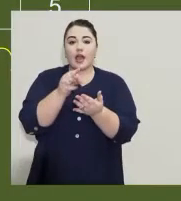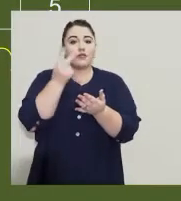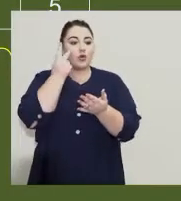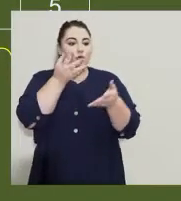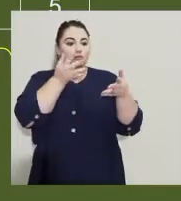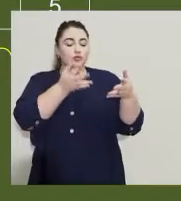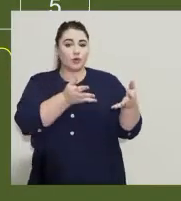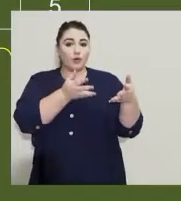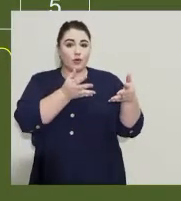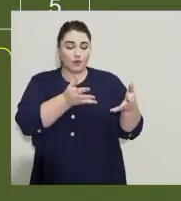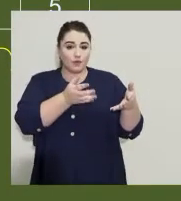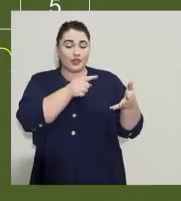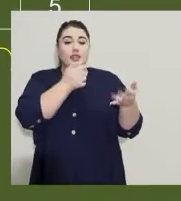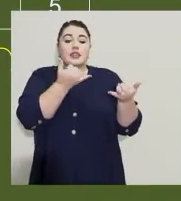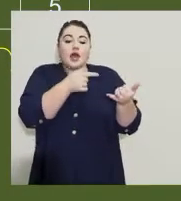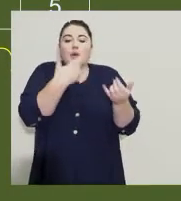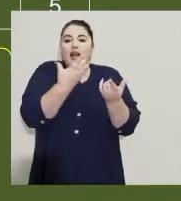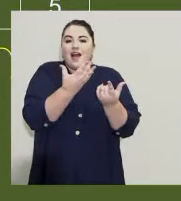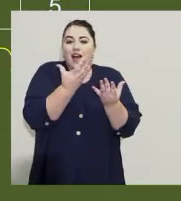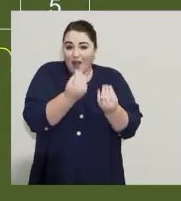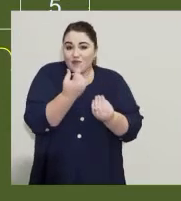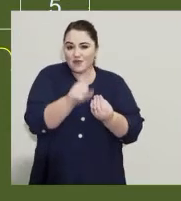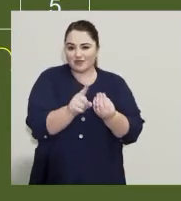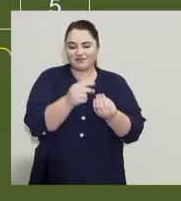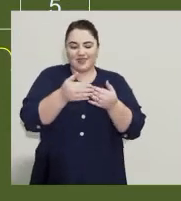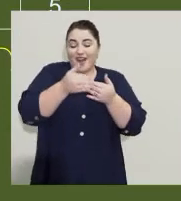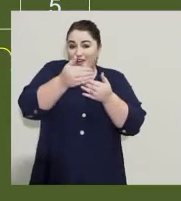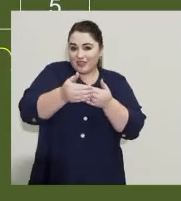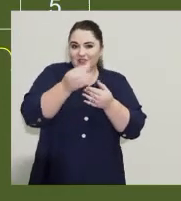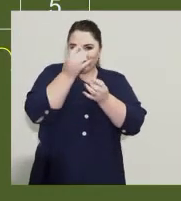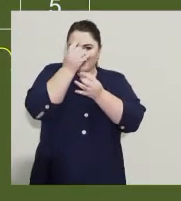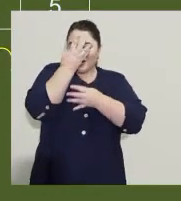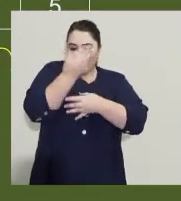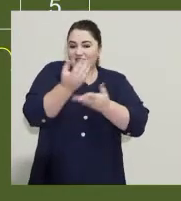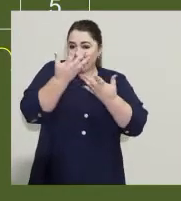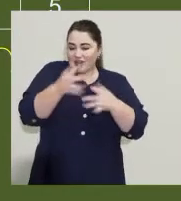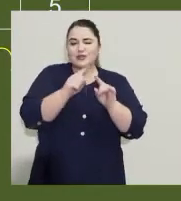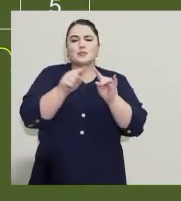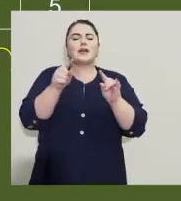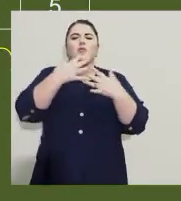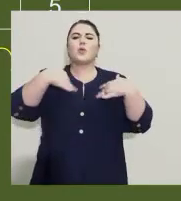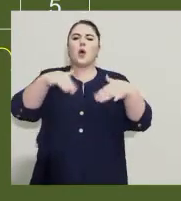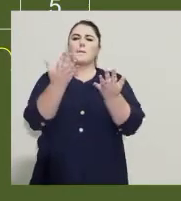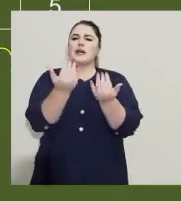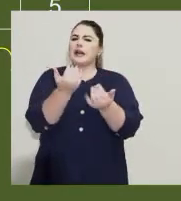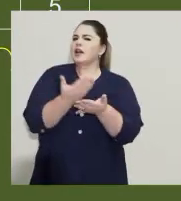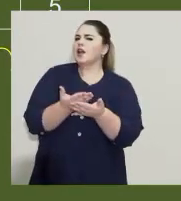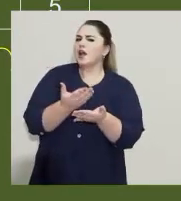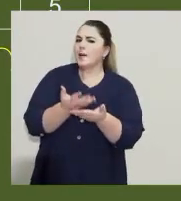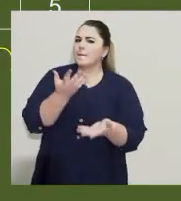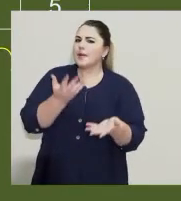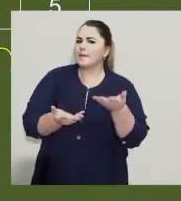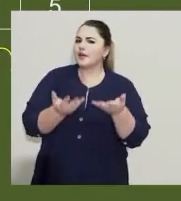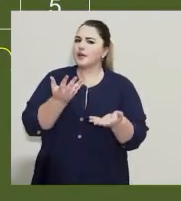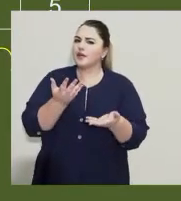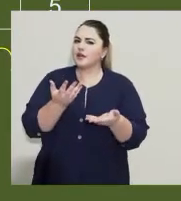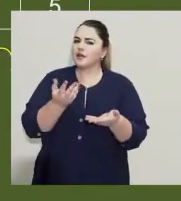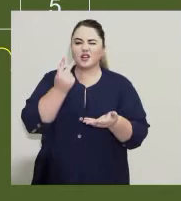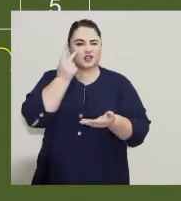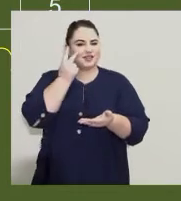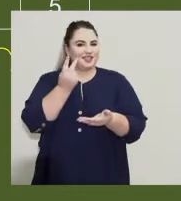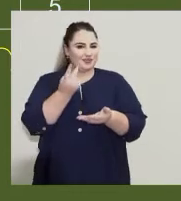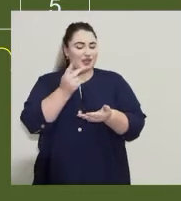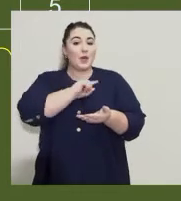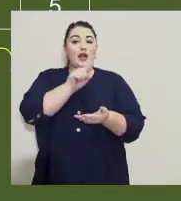a prediction? If you look at this, now we have the advantage to have it afterwards. But can you make a prediction from